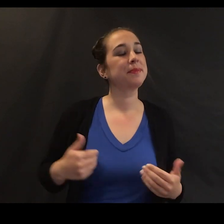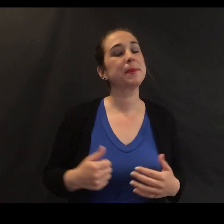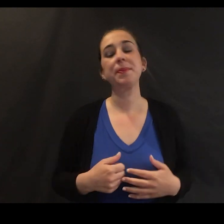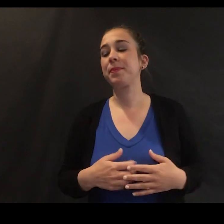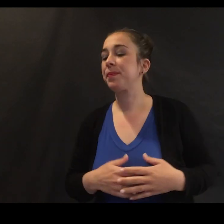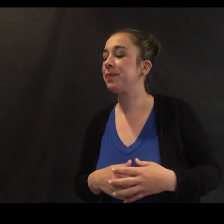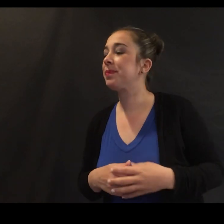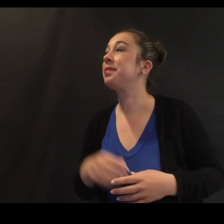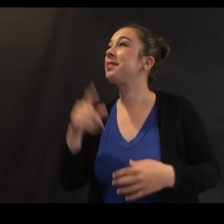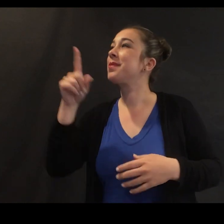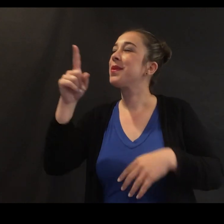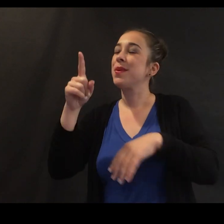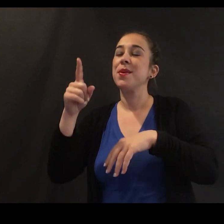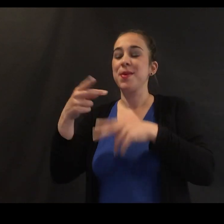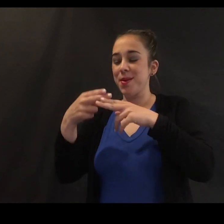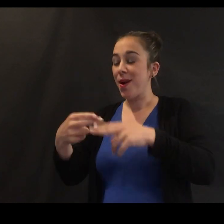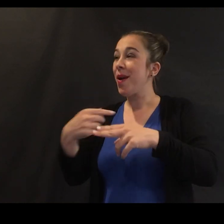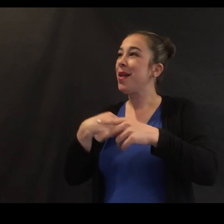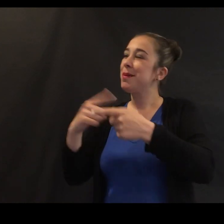You call me your